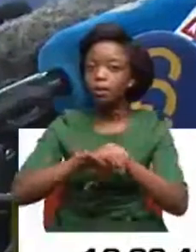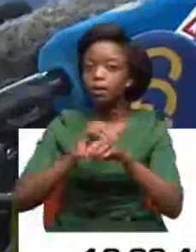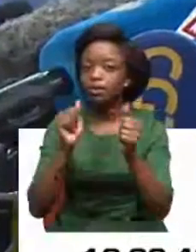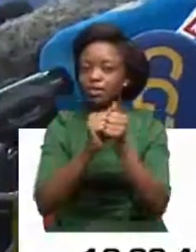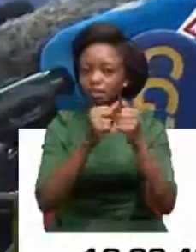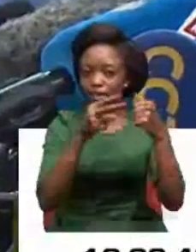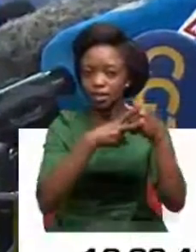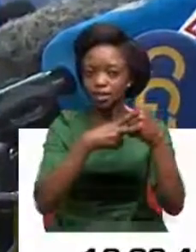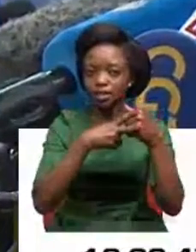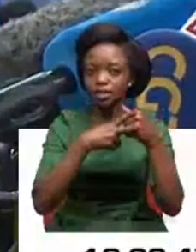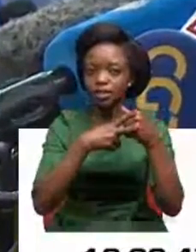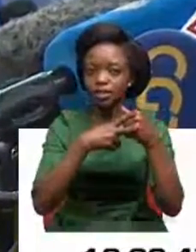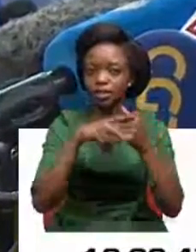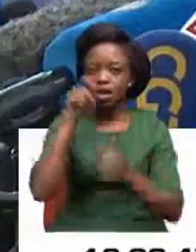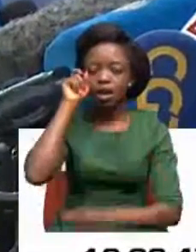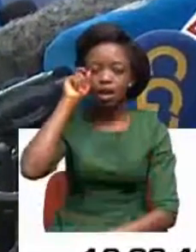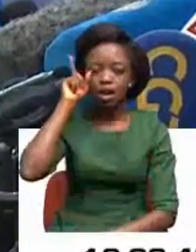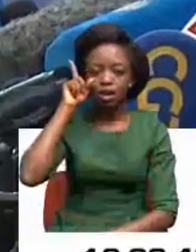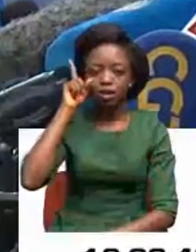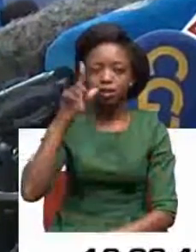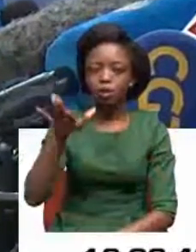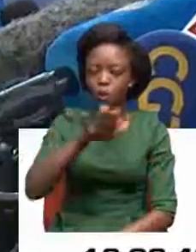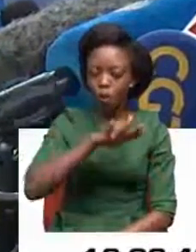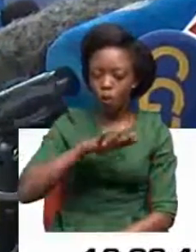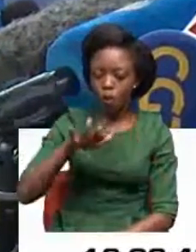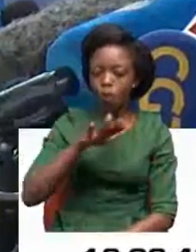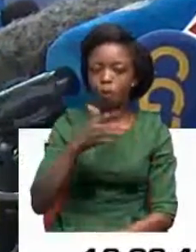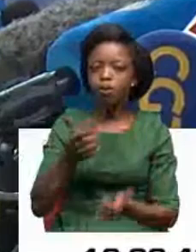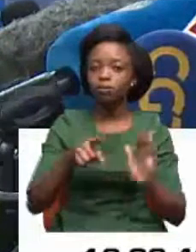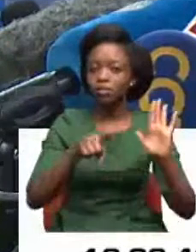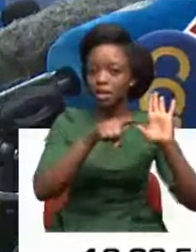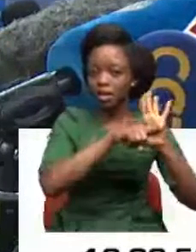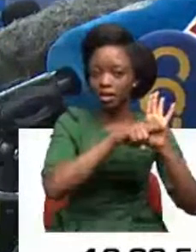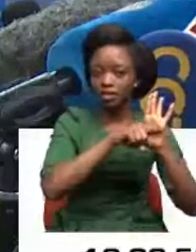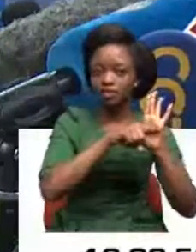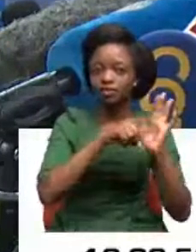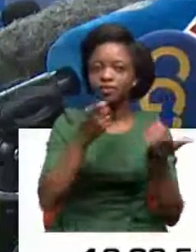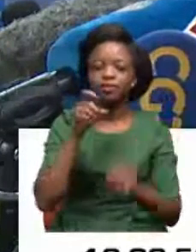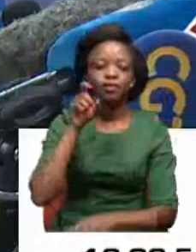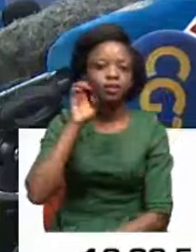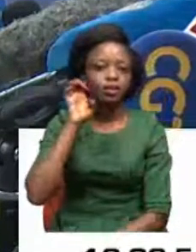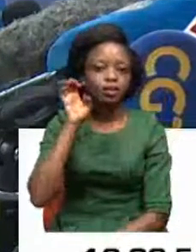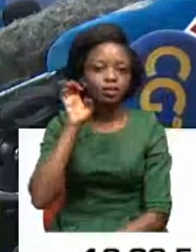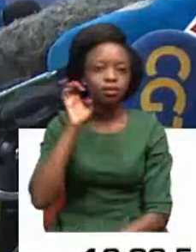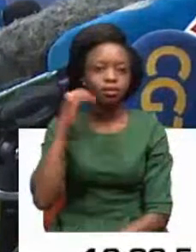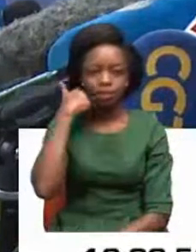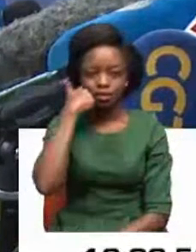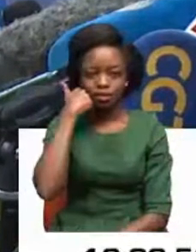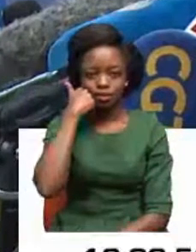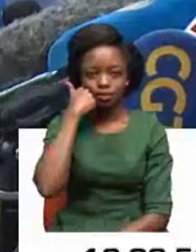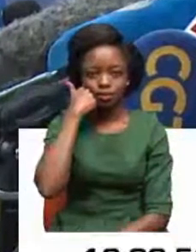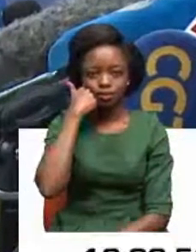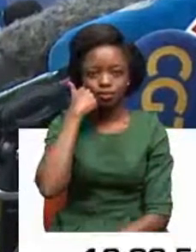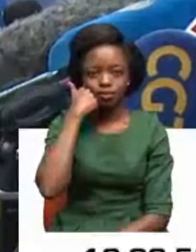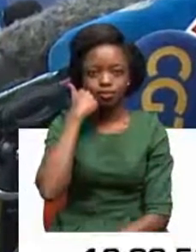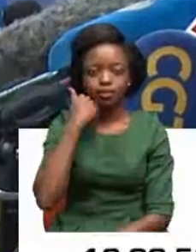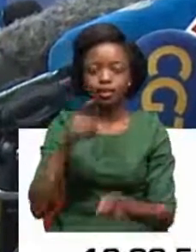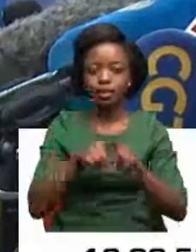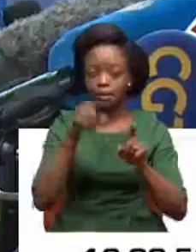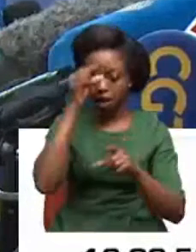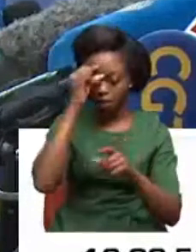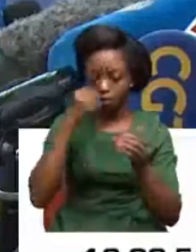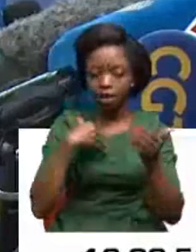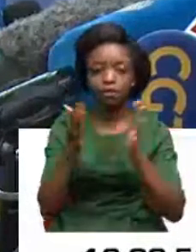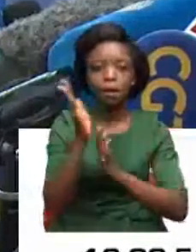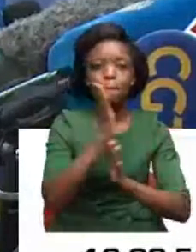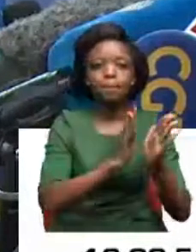alerts, all which tested negative for the disease. Further, the government has put in place the